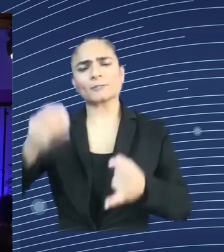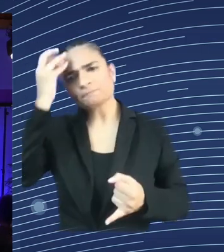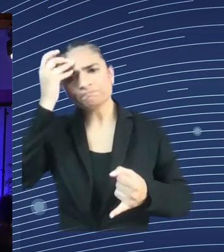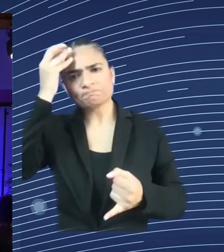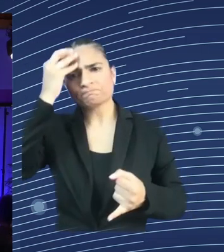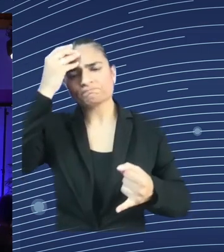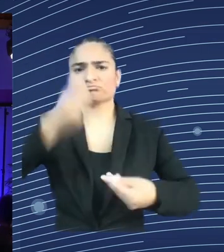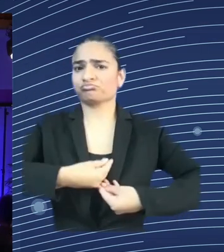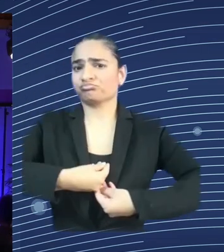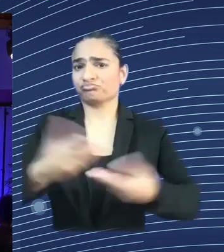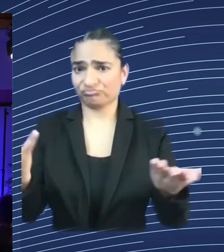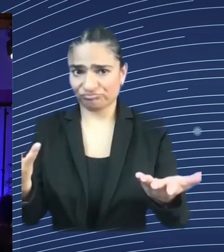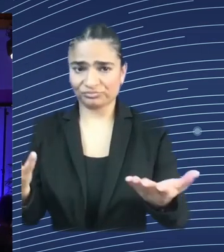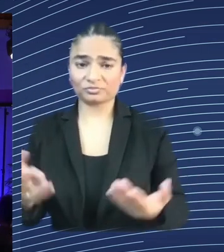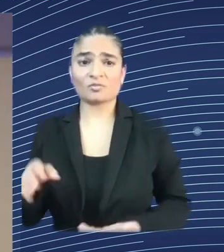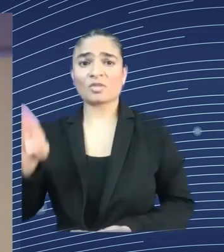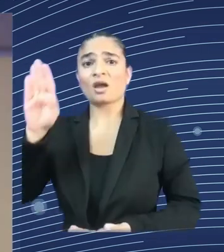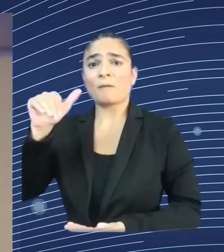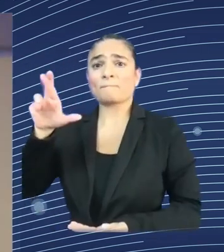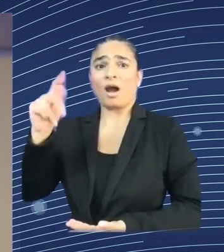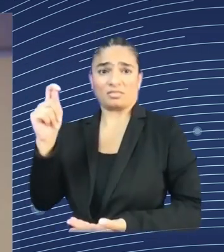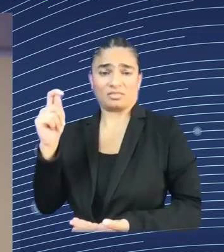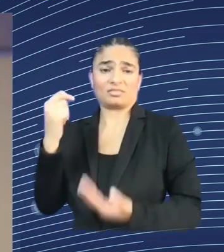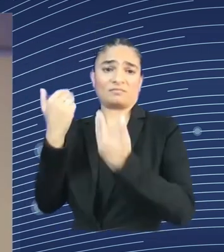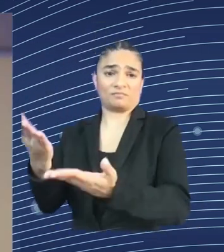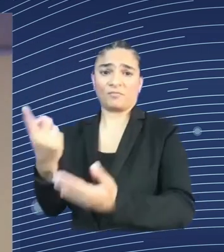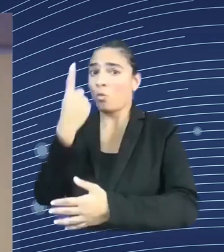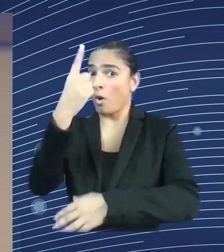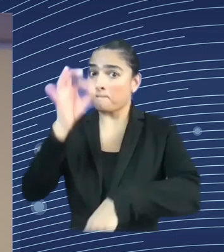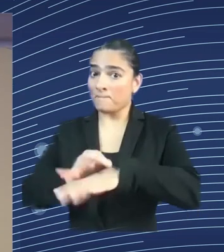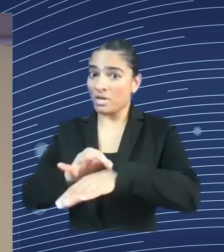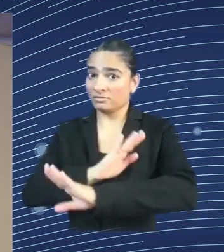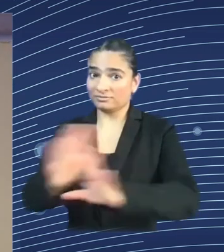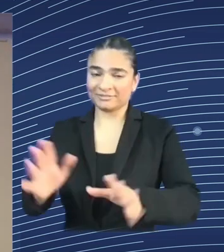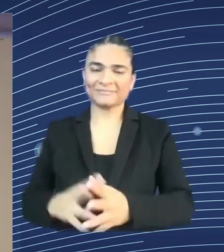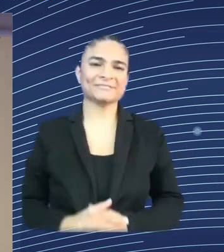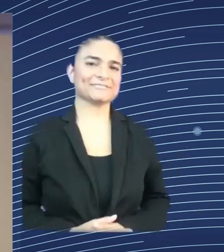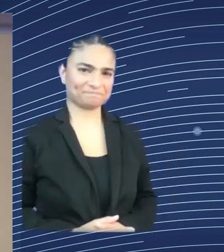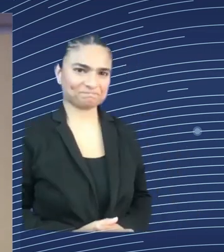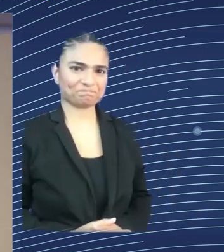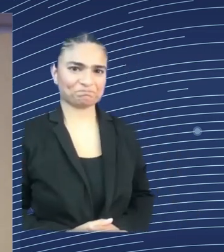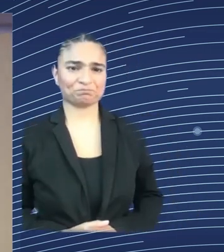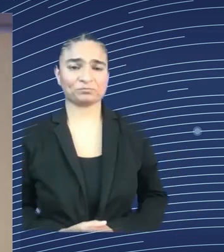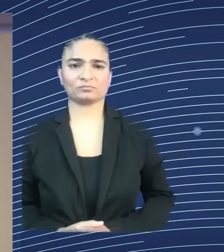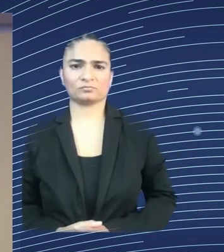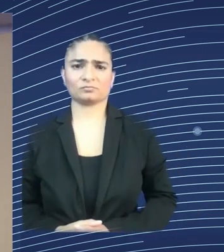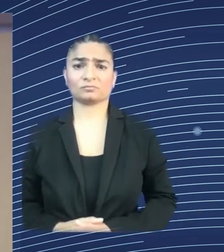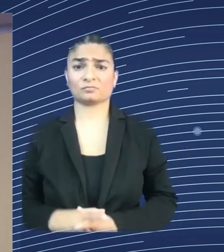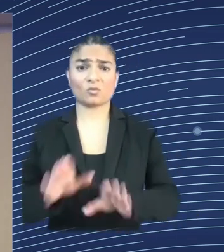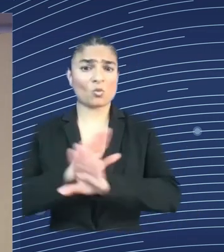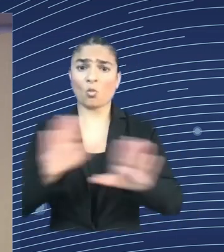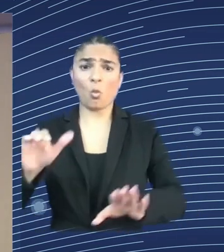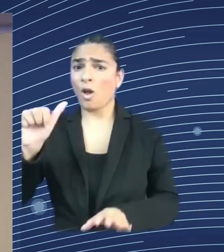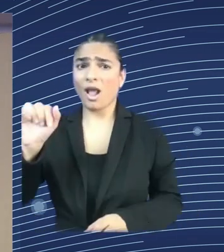there were not artificial intelligent tools behind the survey you did, the Slido. For the rest, I think